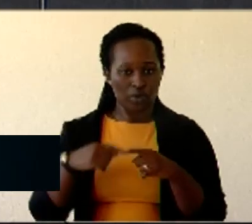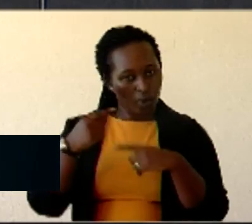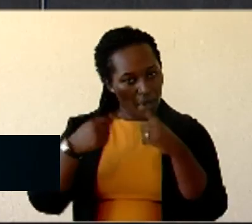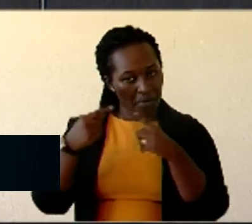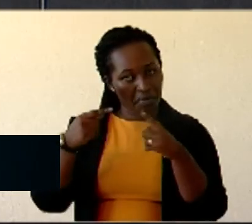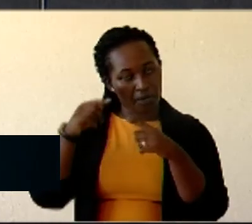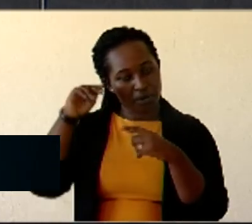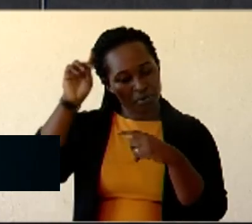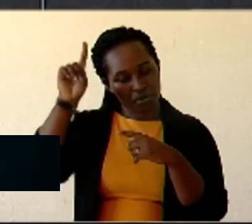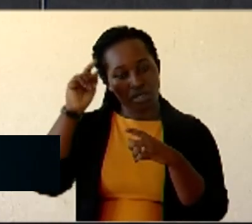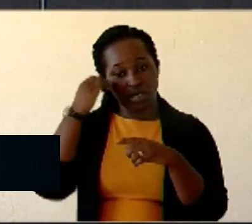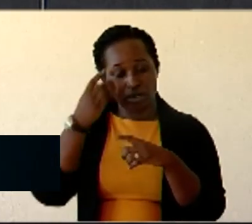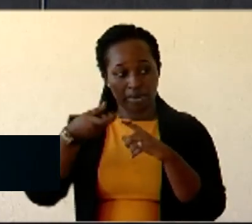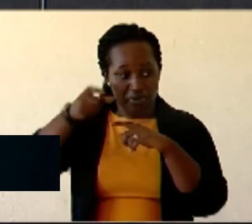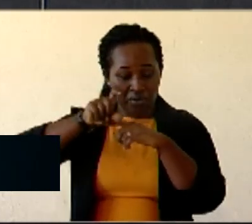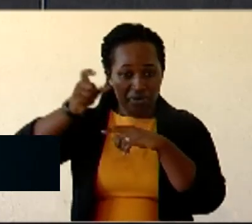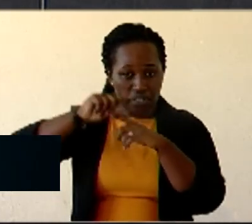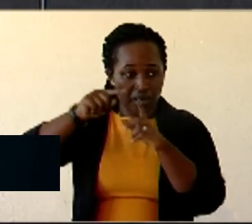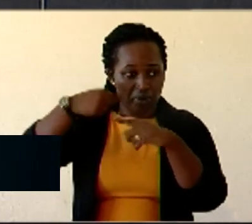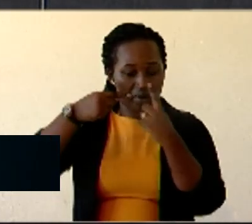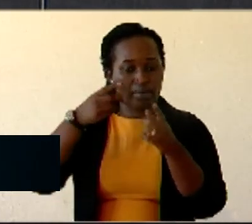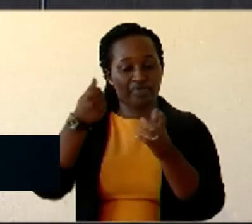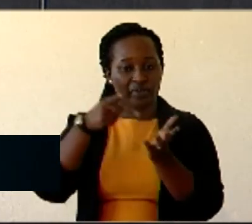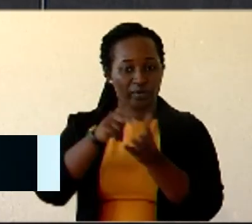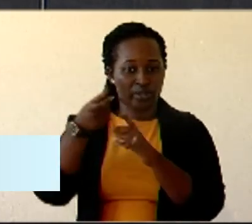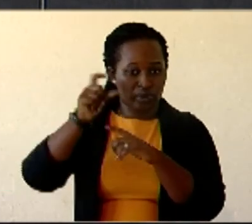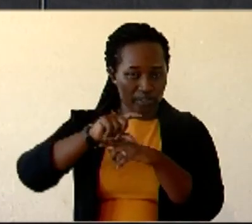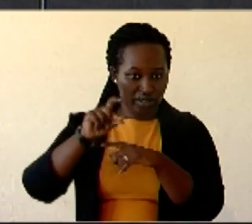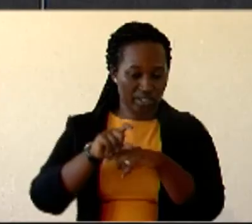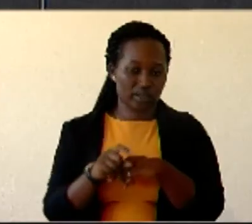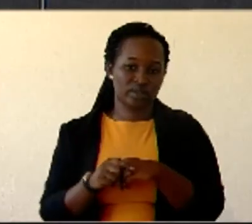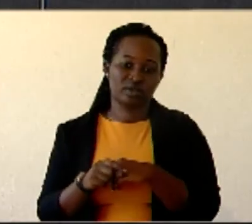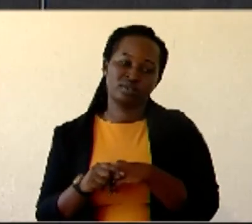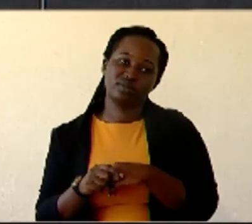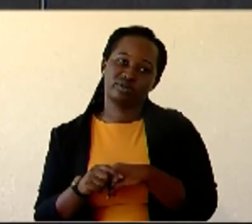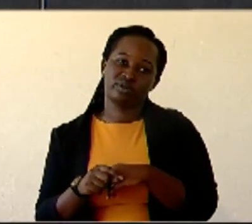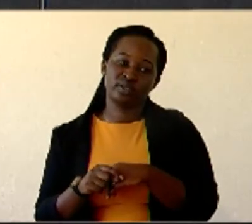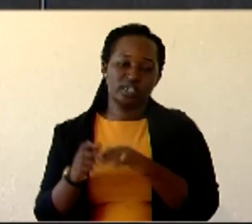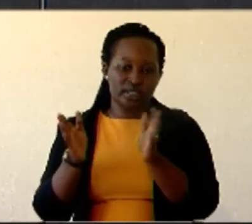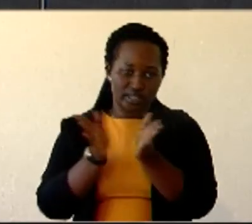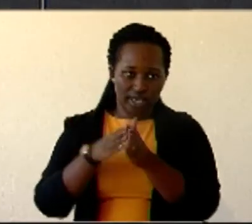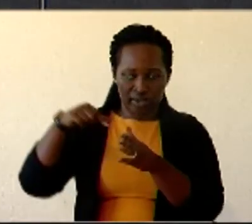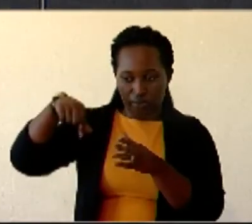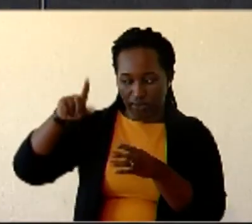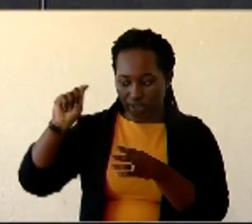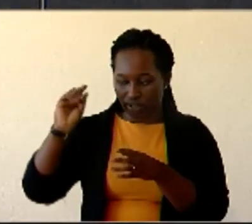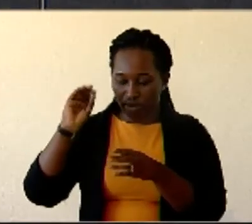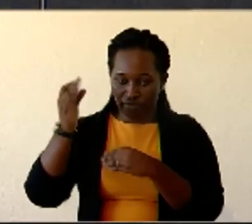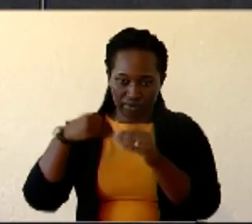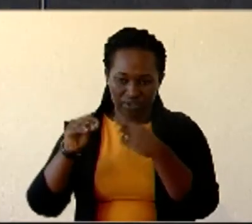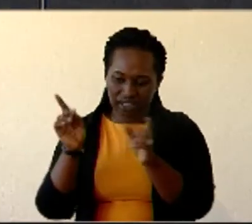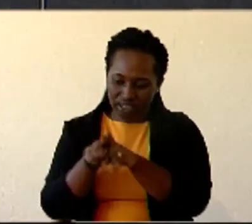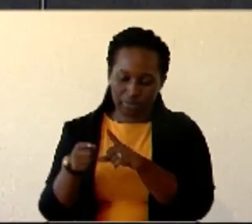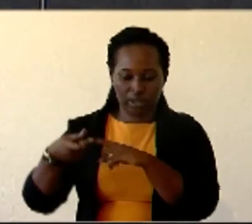it continues rising, if the price continues rising, to price P3, we expect more quantity to be added